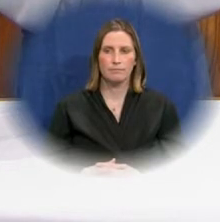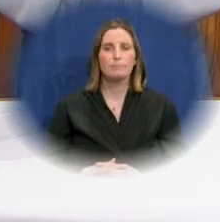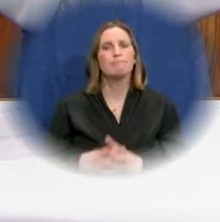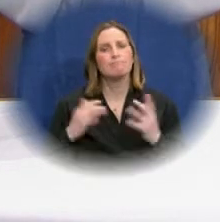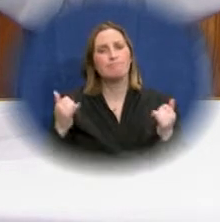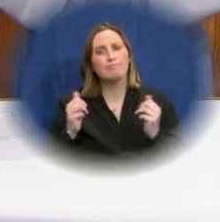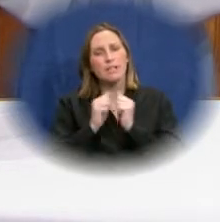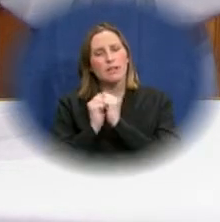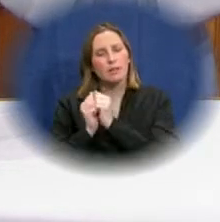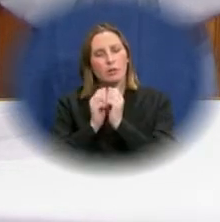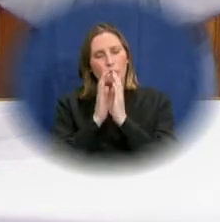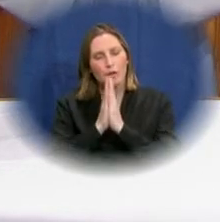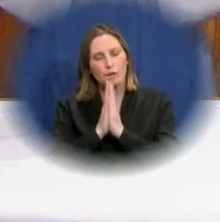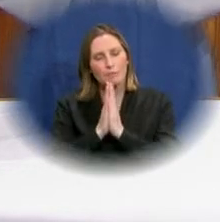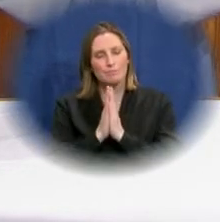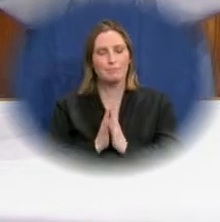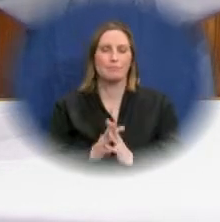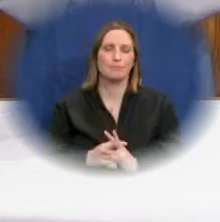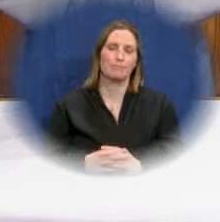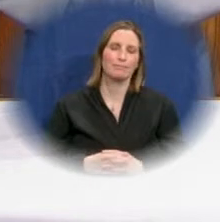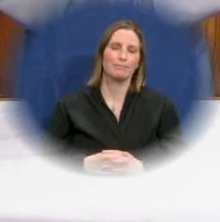Let us pray.